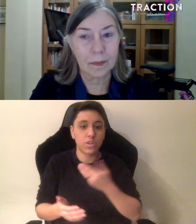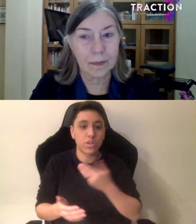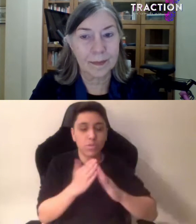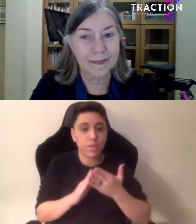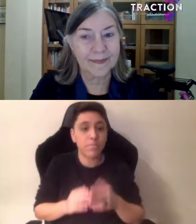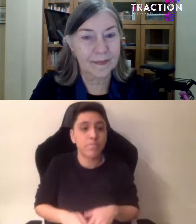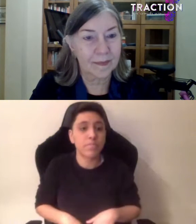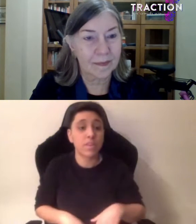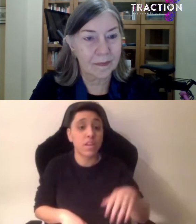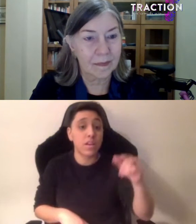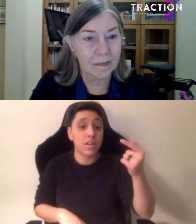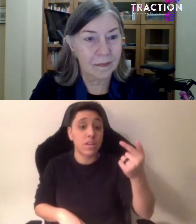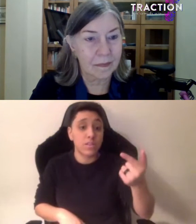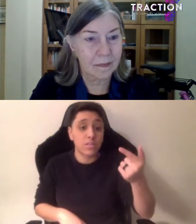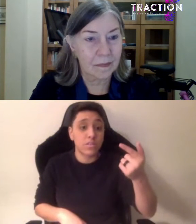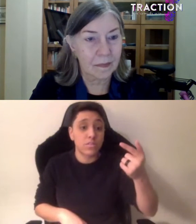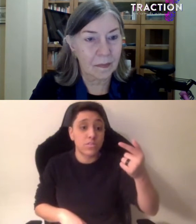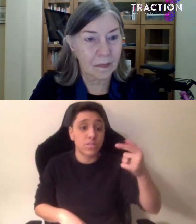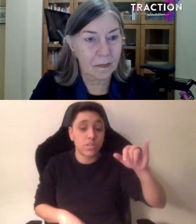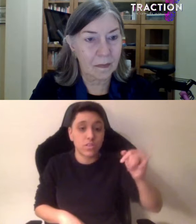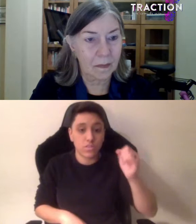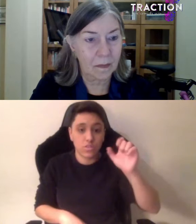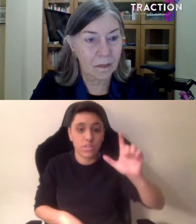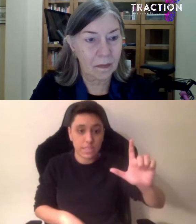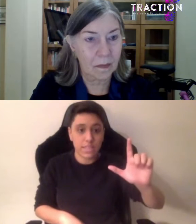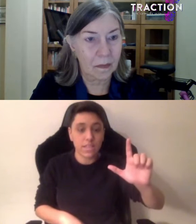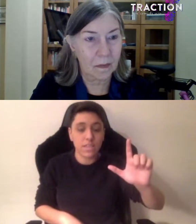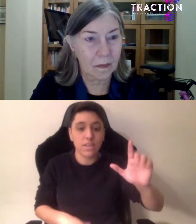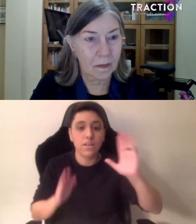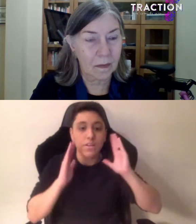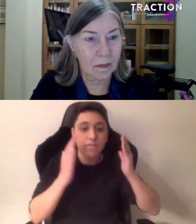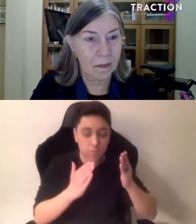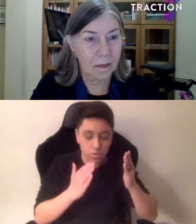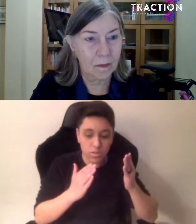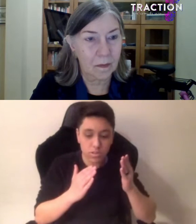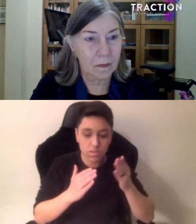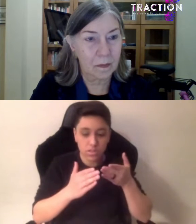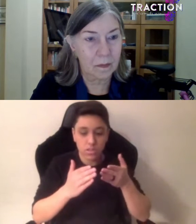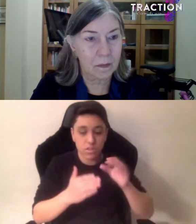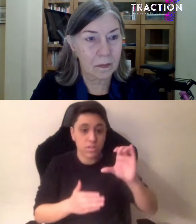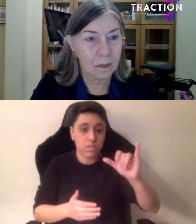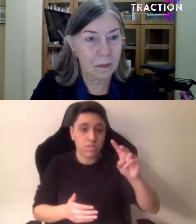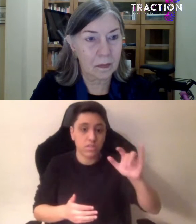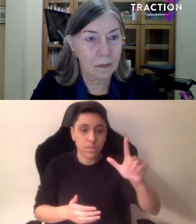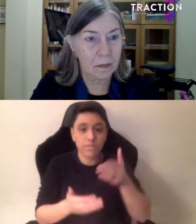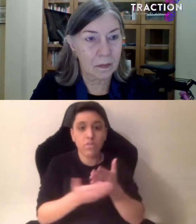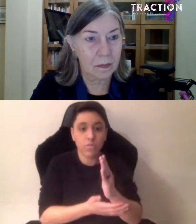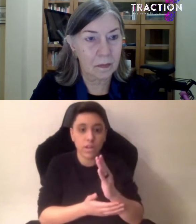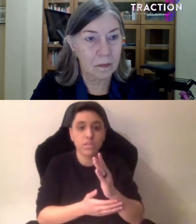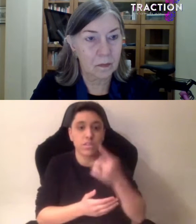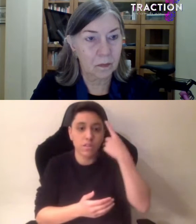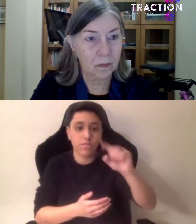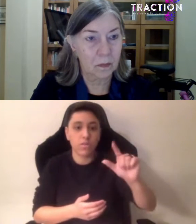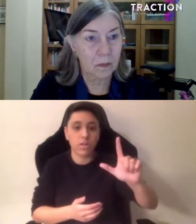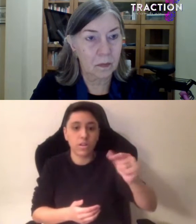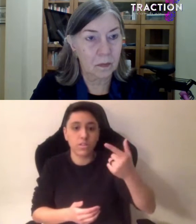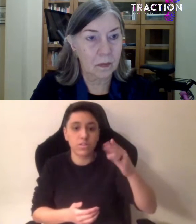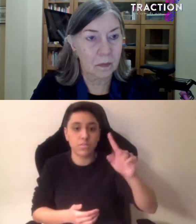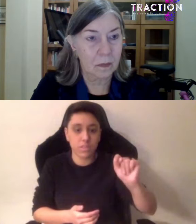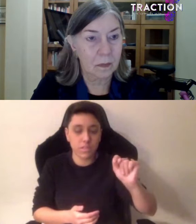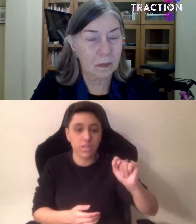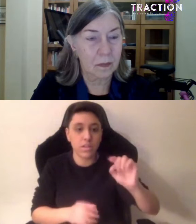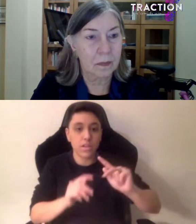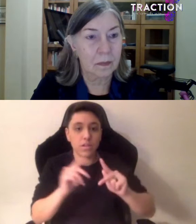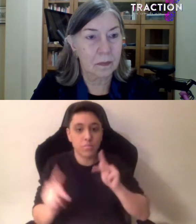on elevating civil and human rights for trans and gender diverse people by creating community through advocacy efforts and